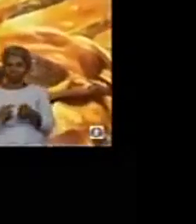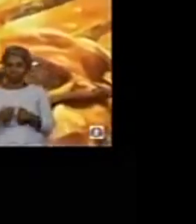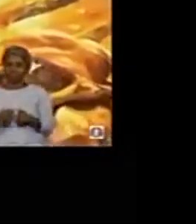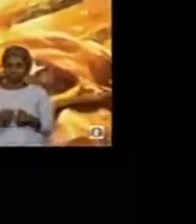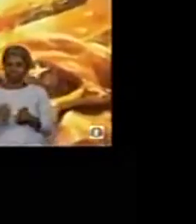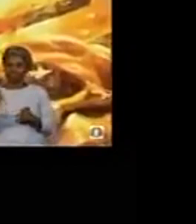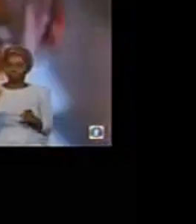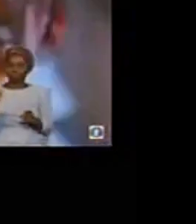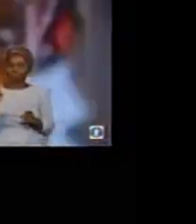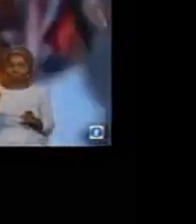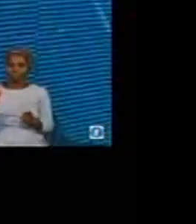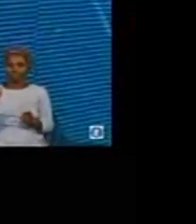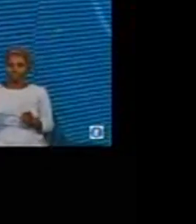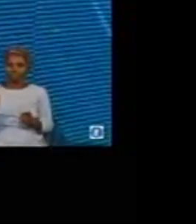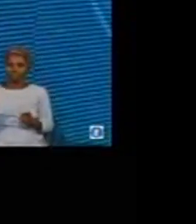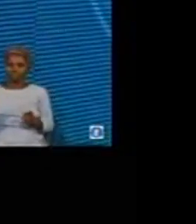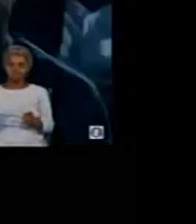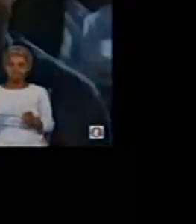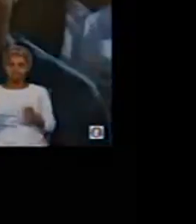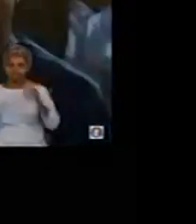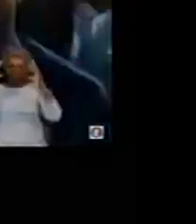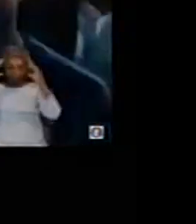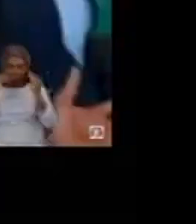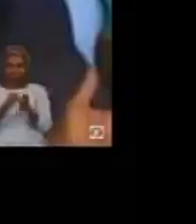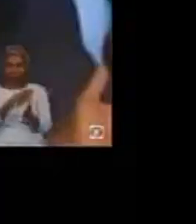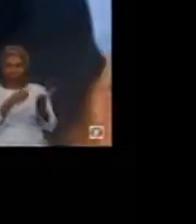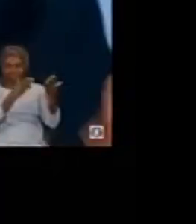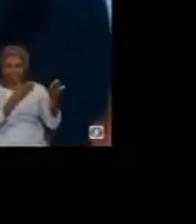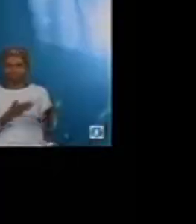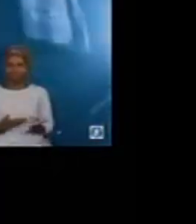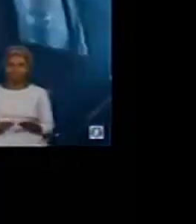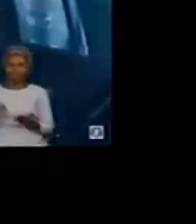brought down fire. A Savior has come to you.